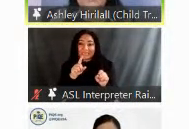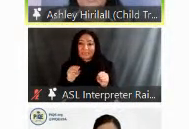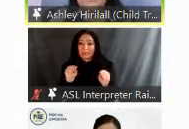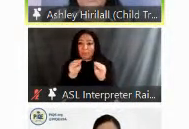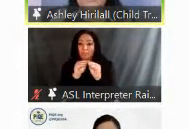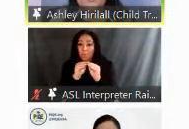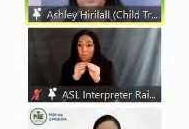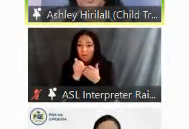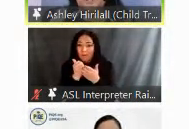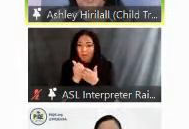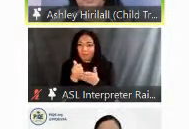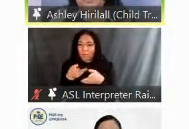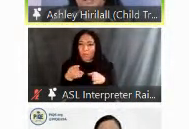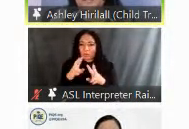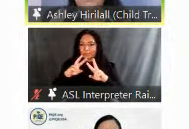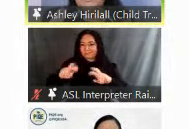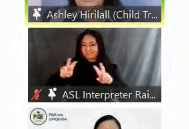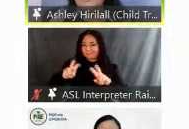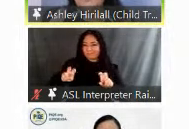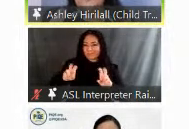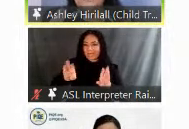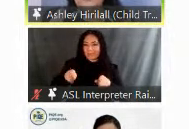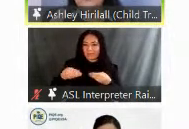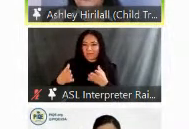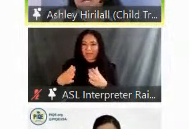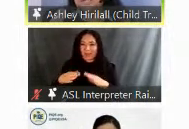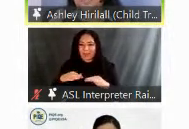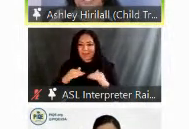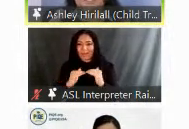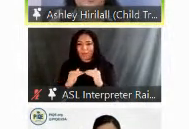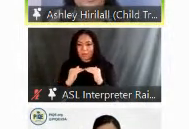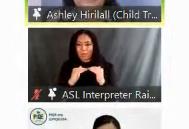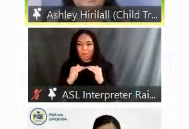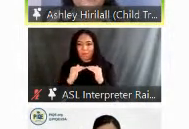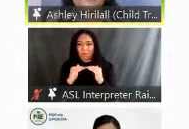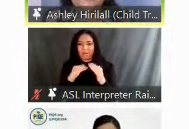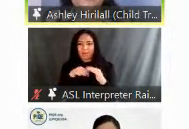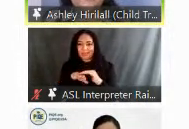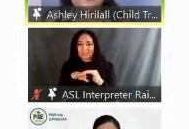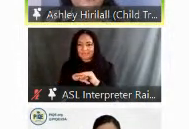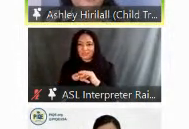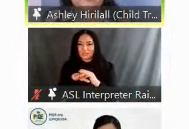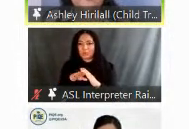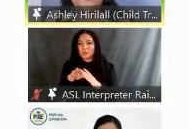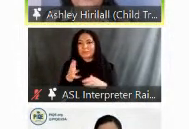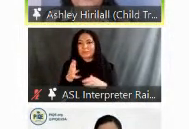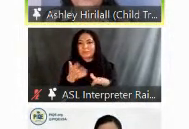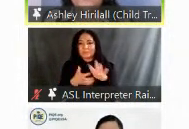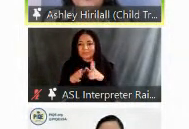to assess and support equitable access to the mixed delivery UPK program.